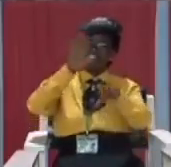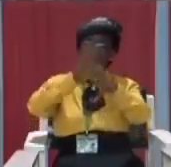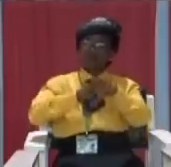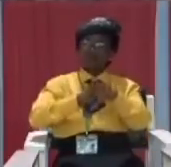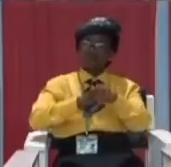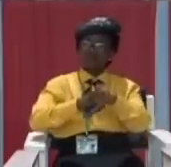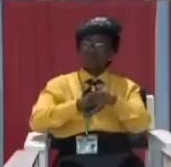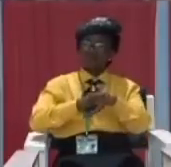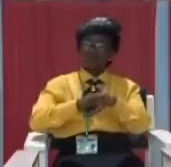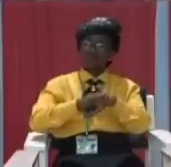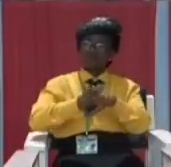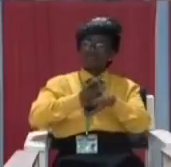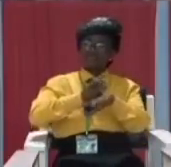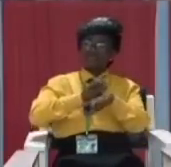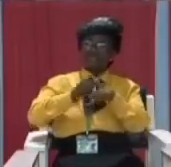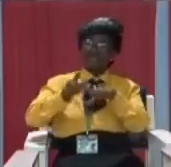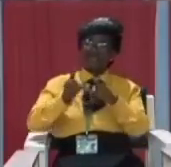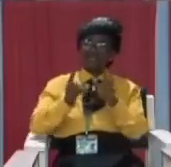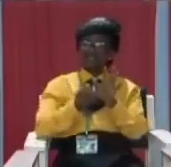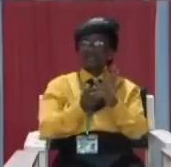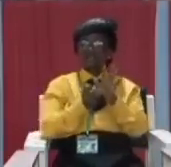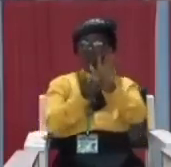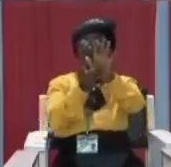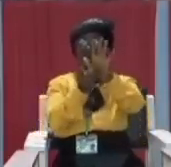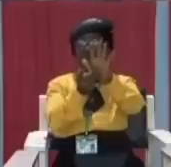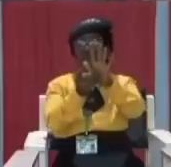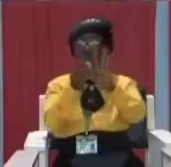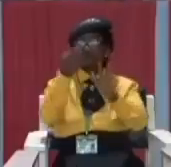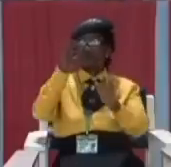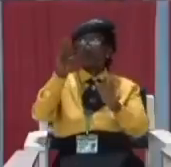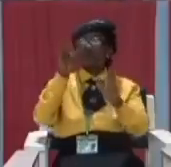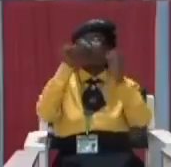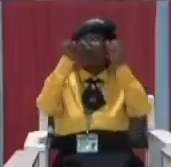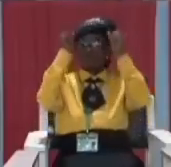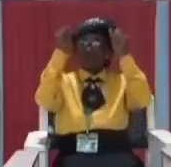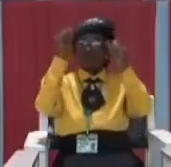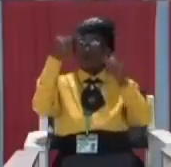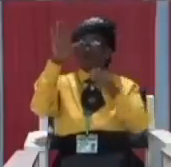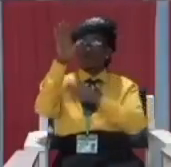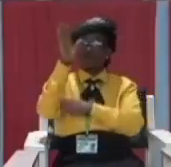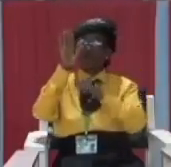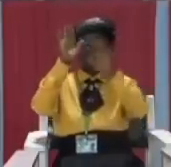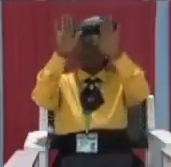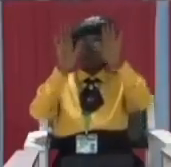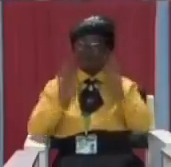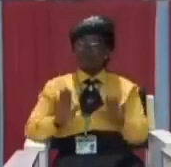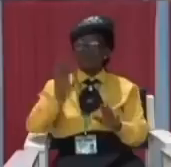naked demonstration of the power of God, miracles of all kinds.